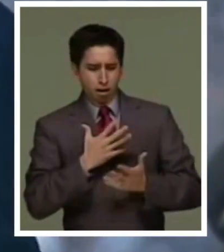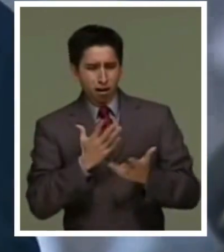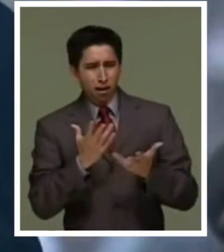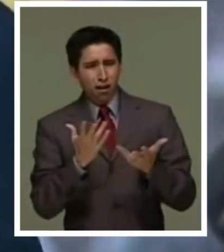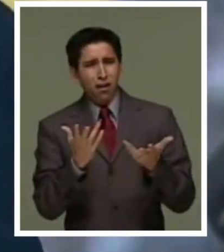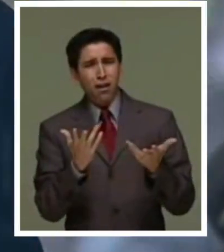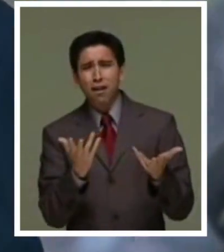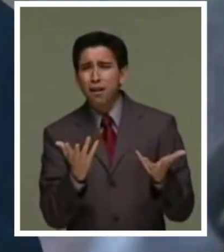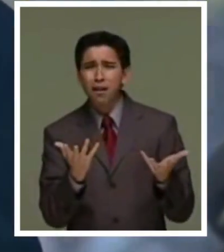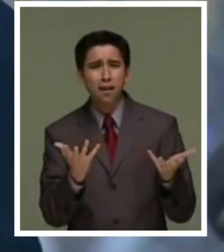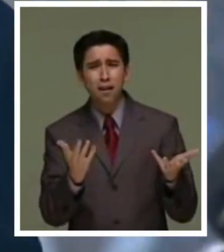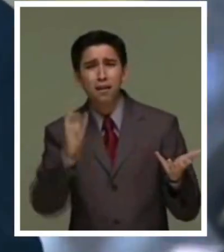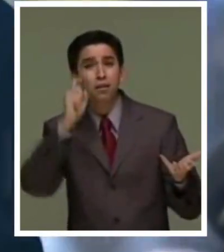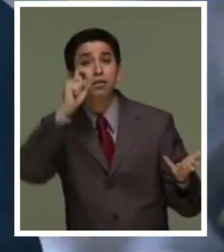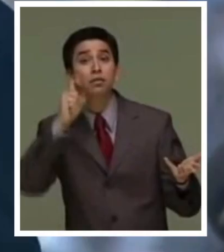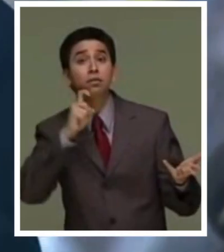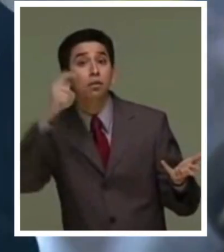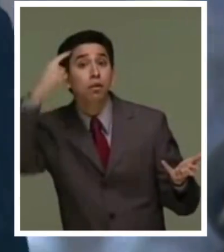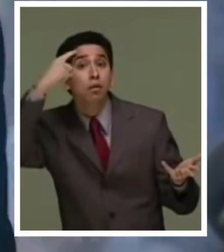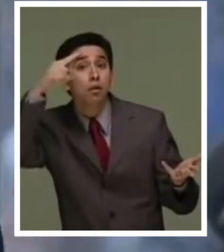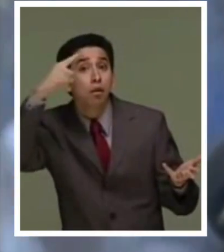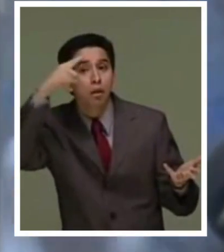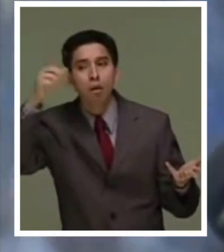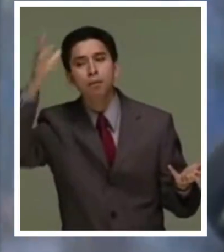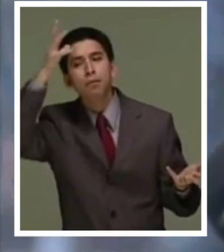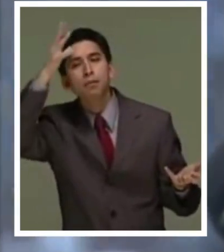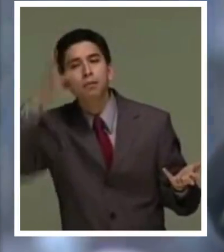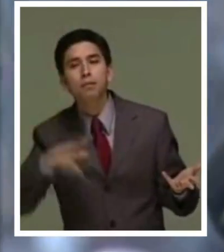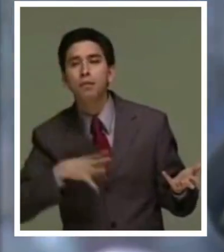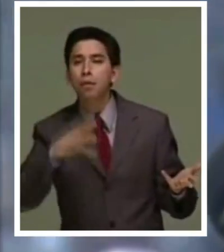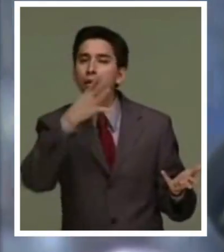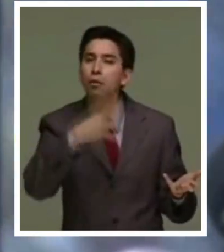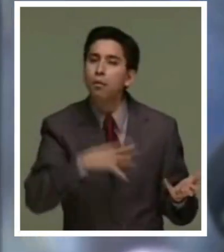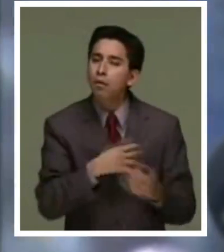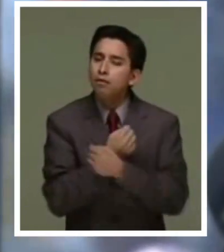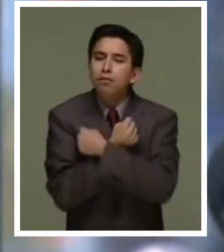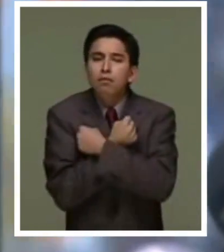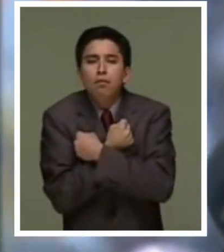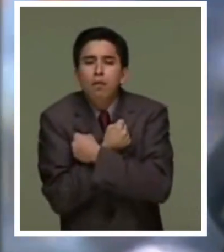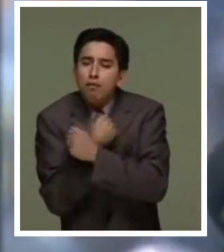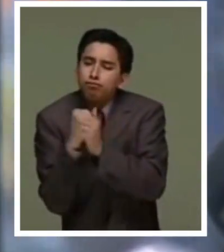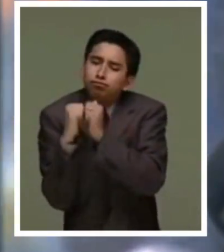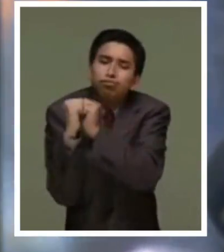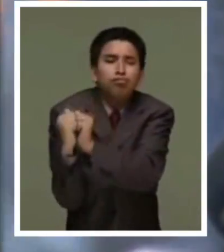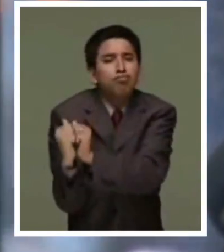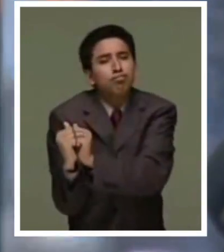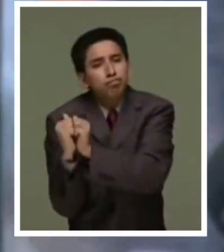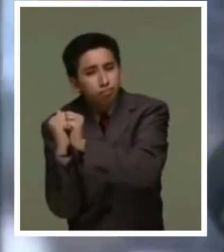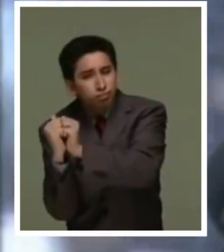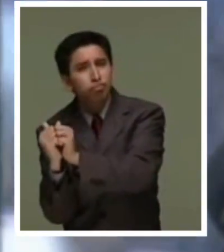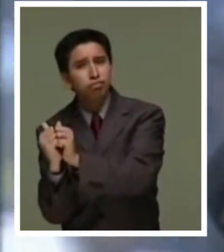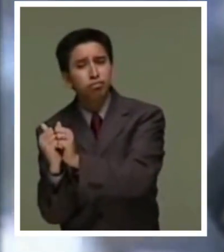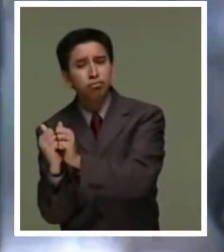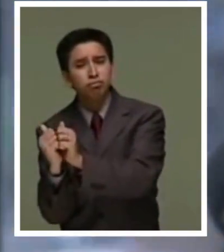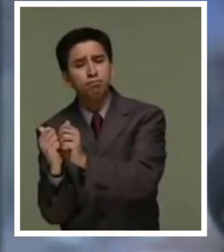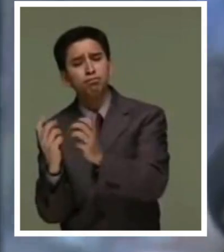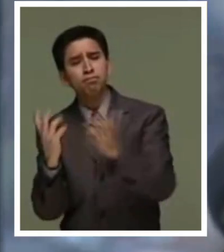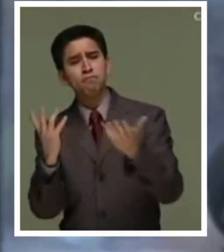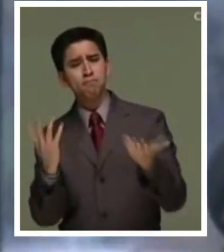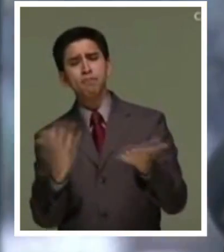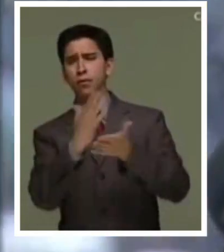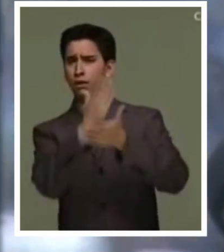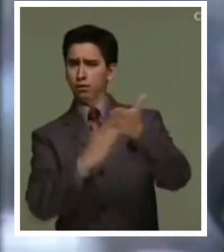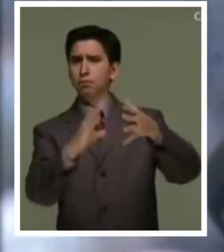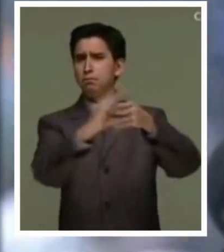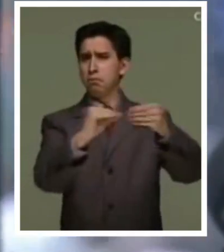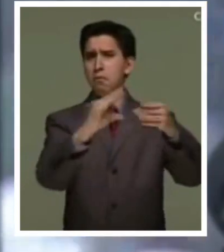humor, even mischief, despite the heavy burdens that he carried, that we loved him so.